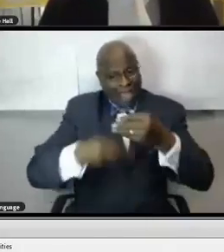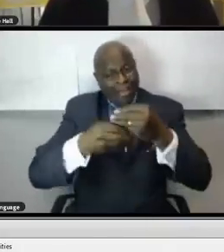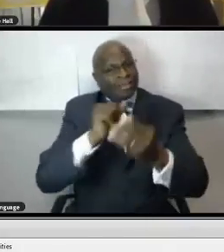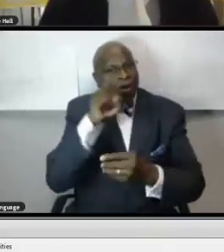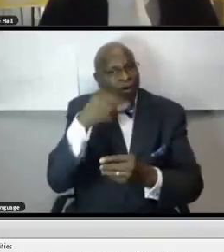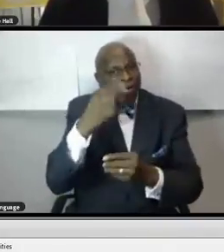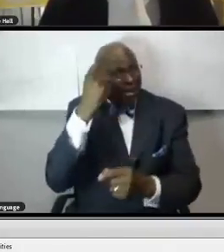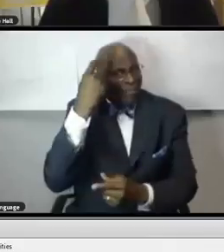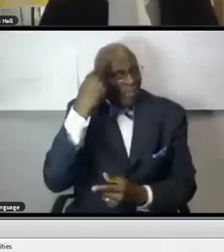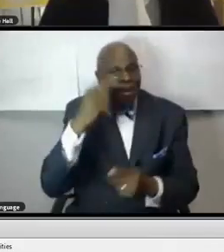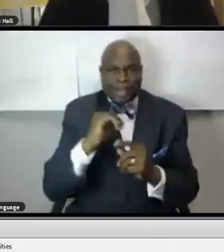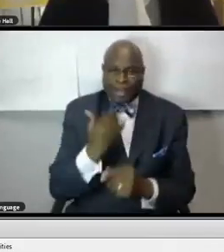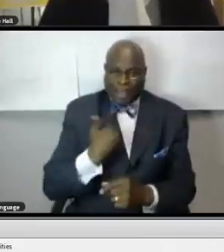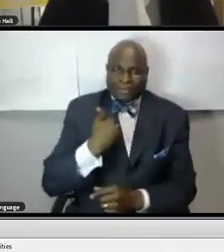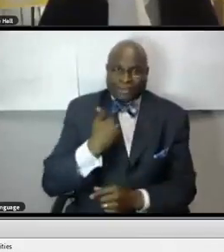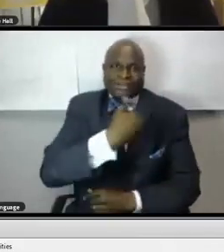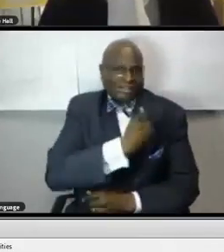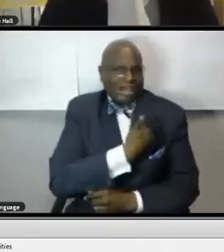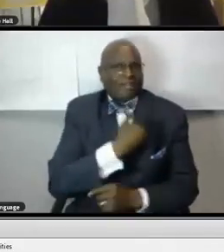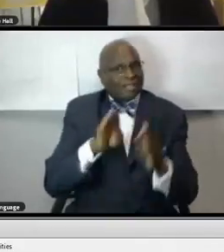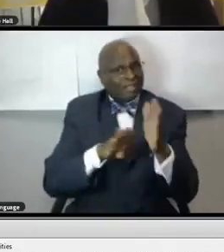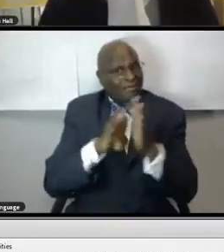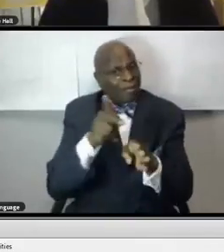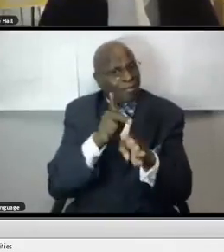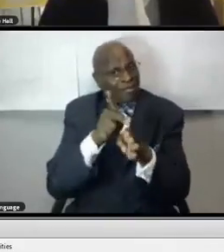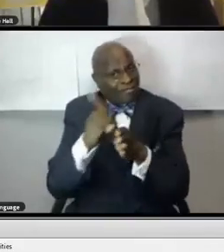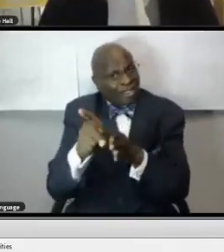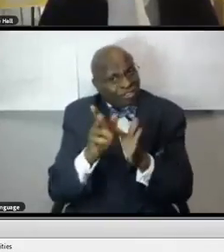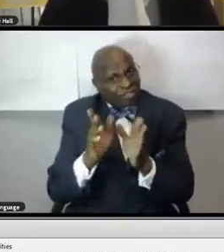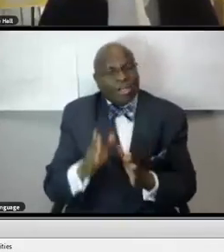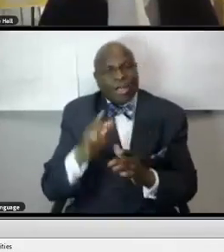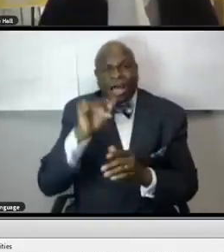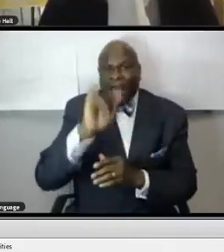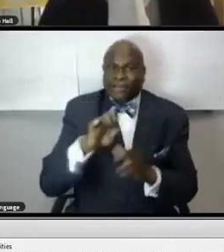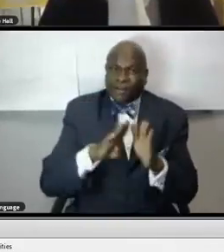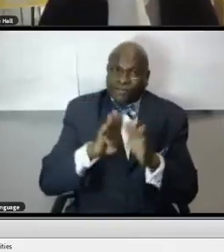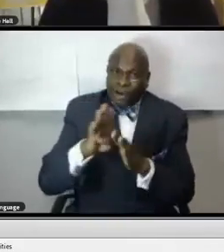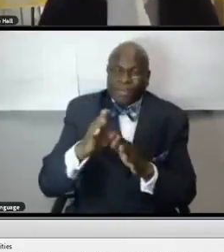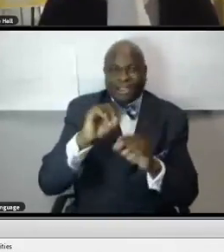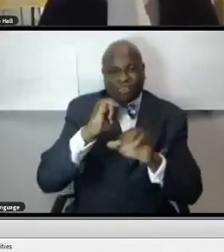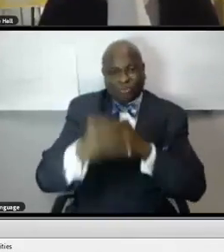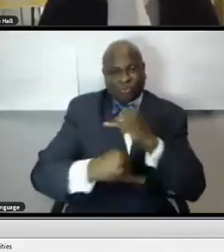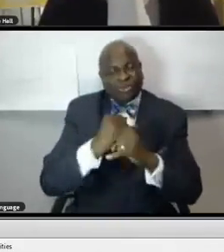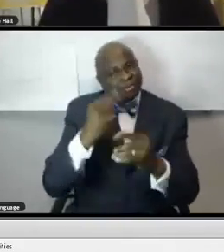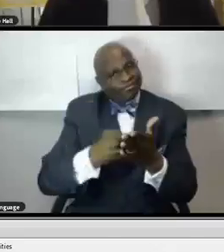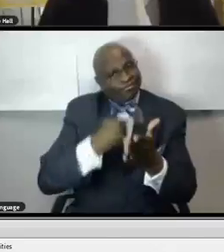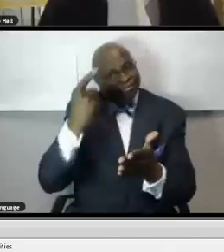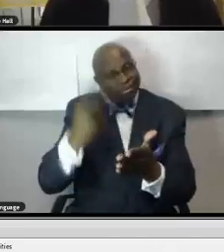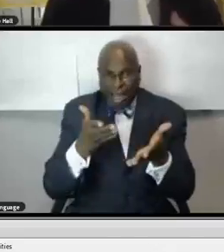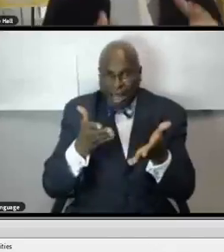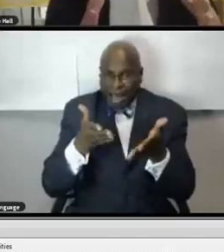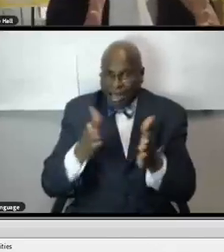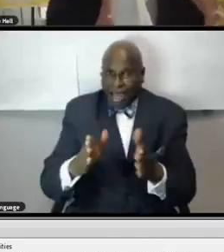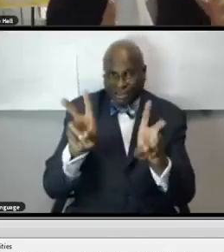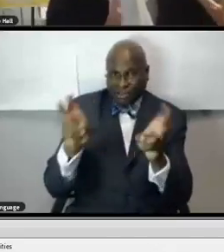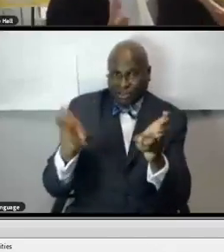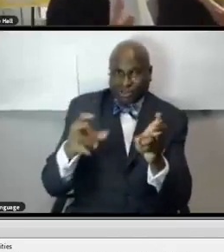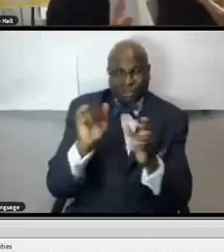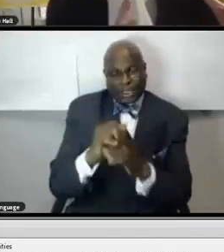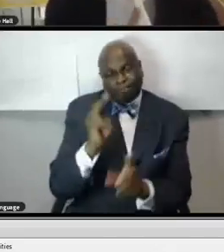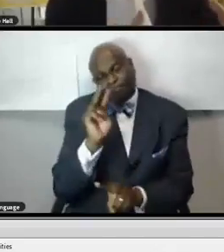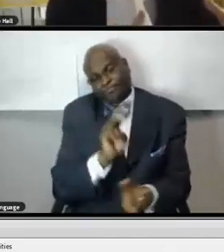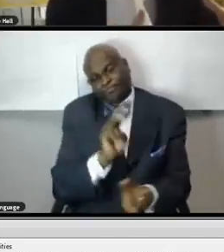just governments, but ourselves as development professionals and development institutions that sometimes allow these issues to be looked